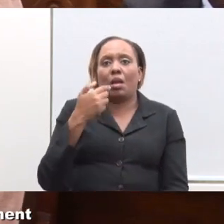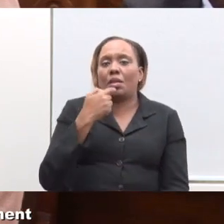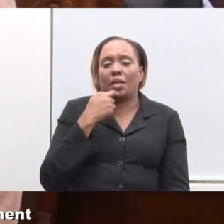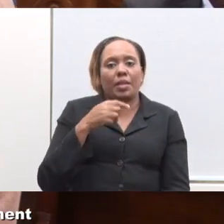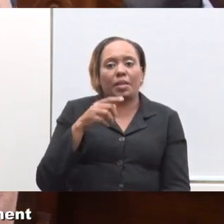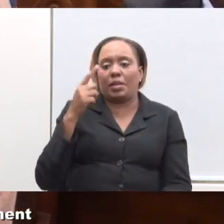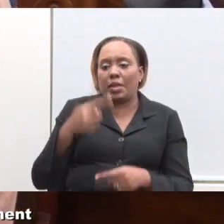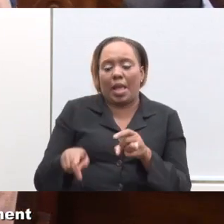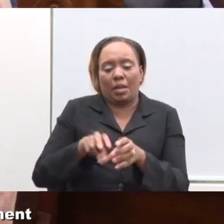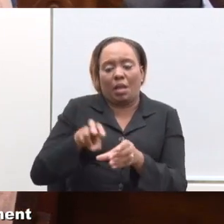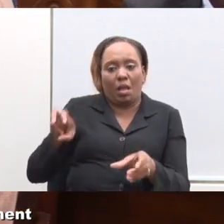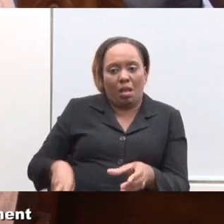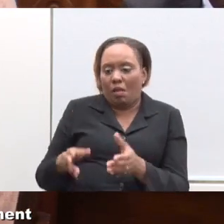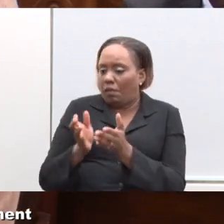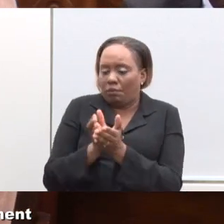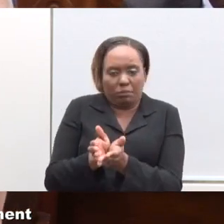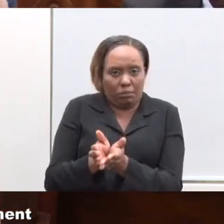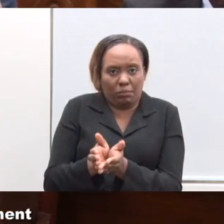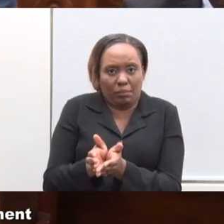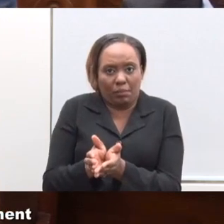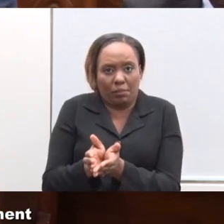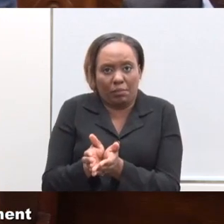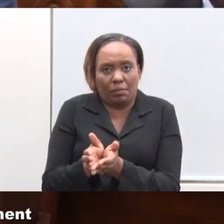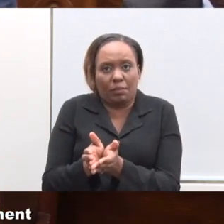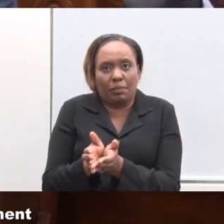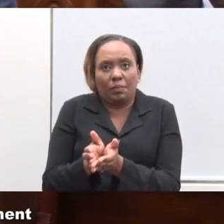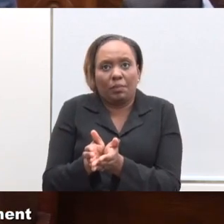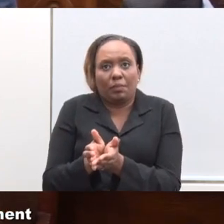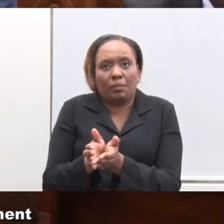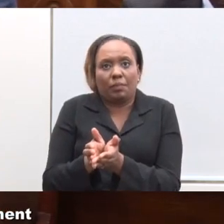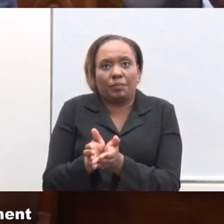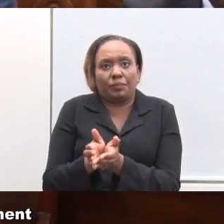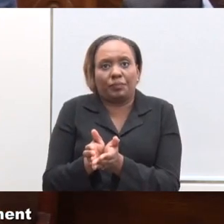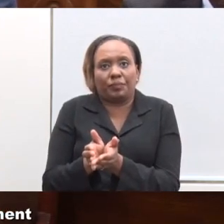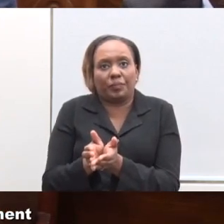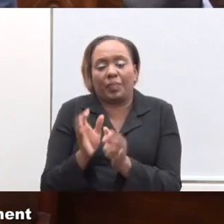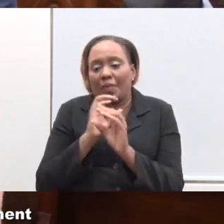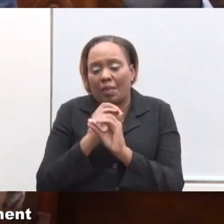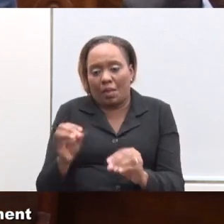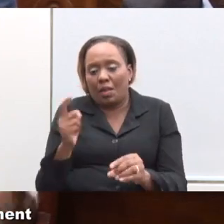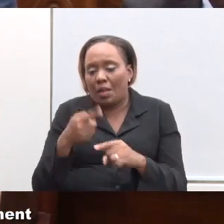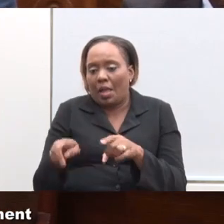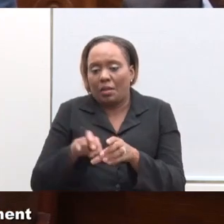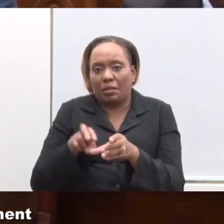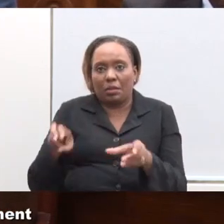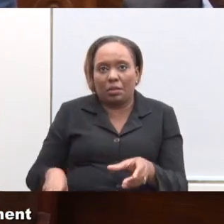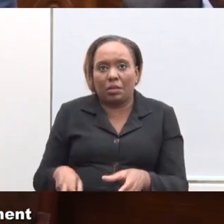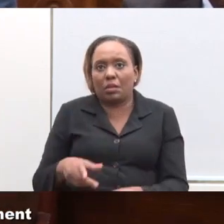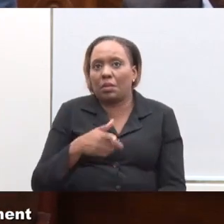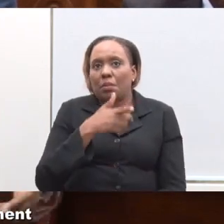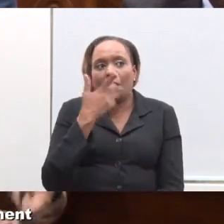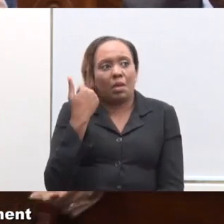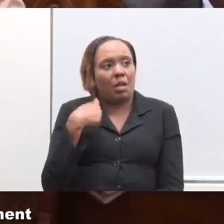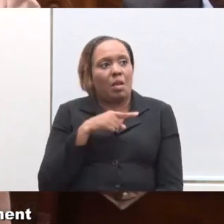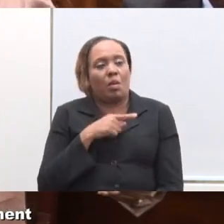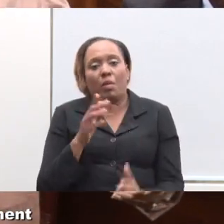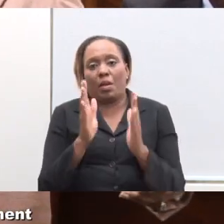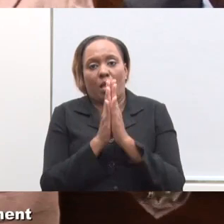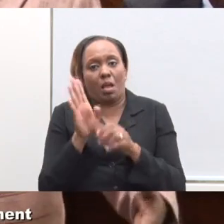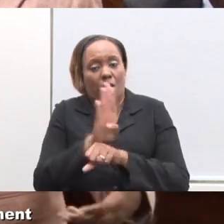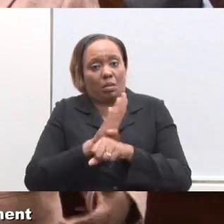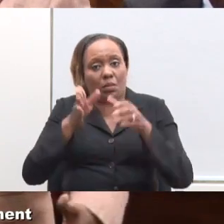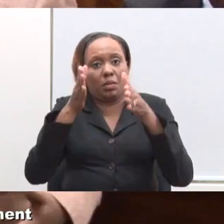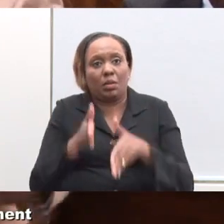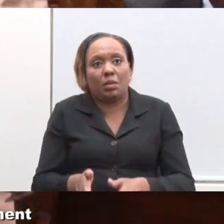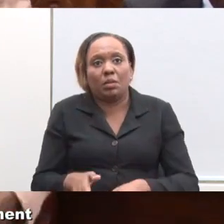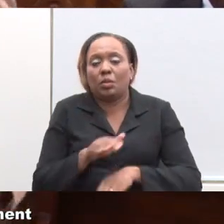And similarly, no leave for passengers. Because we are already asking Barbadians